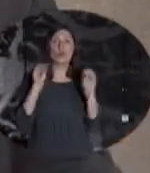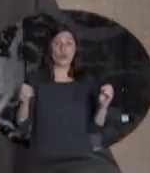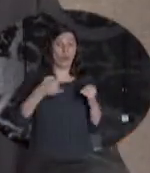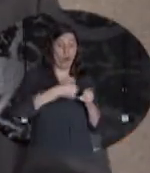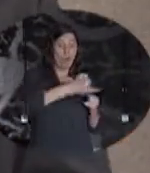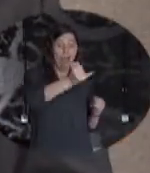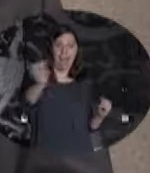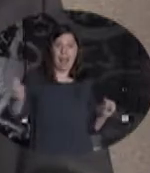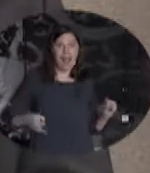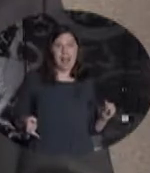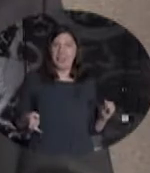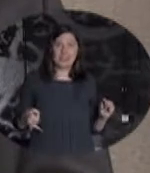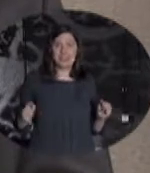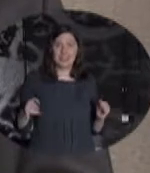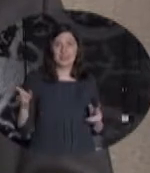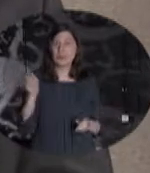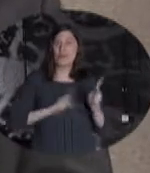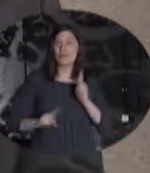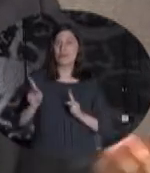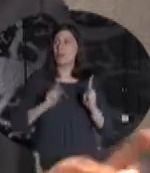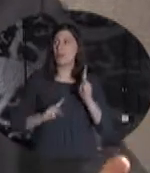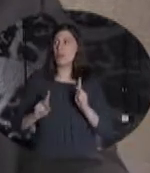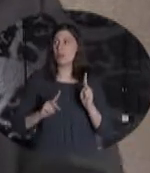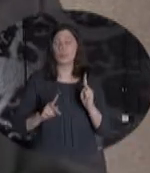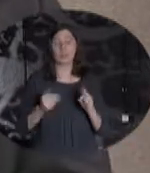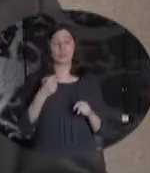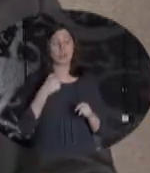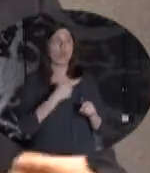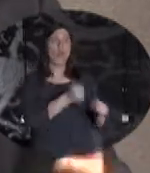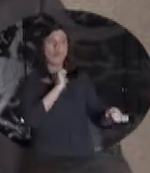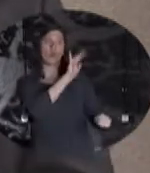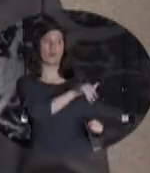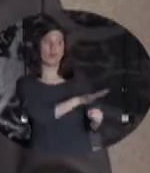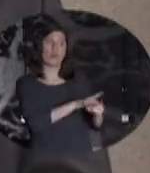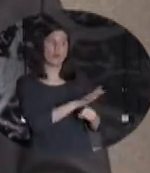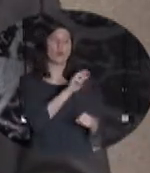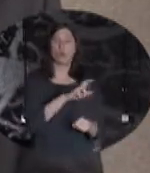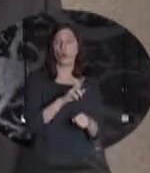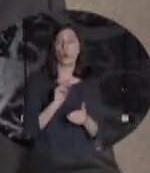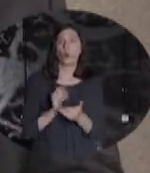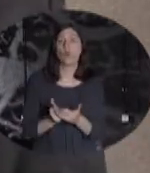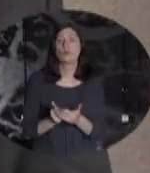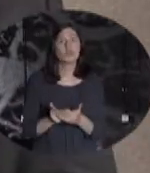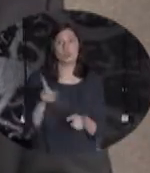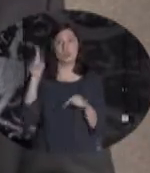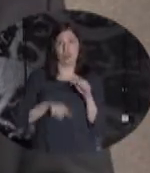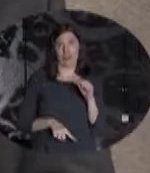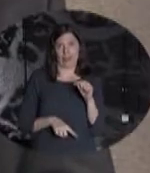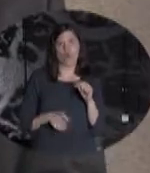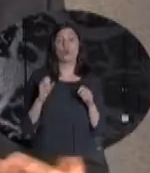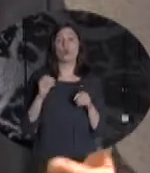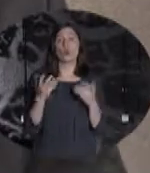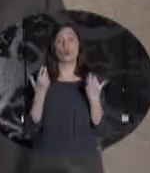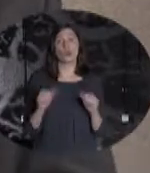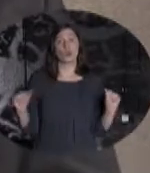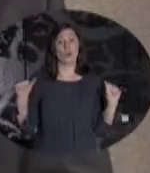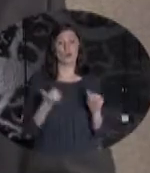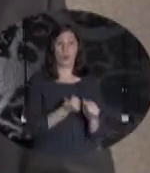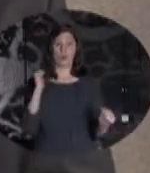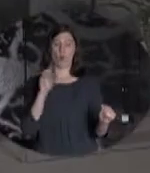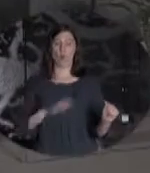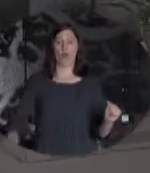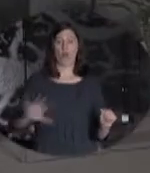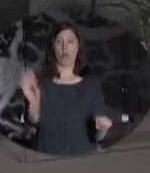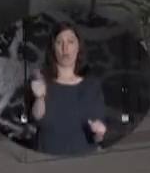there in the water where people can know, hey, I need to stay away from this area or I need to get too close. So just kind of try and keep your distance as best you can if you see other people out on the